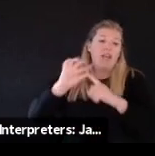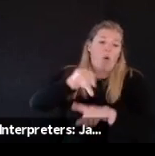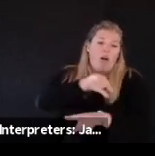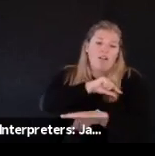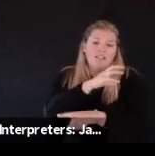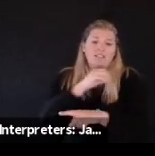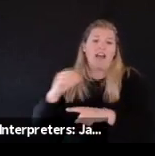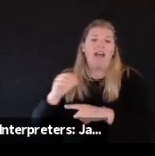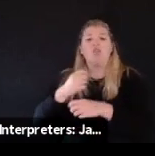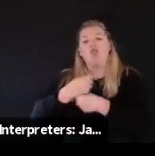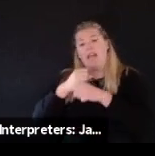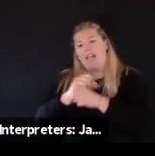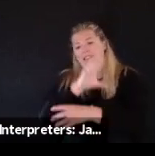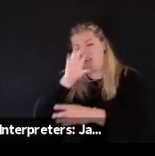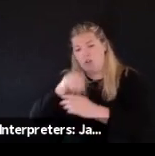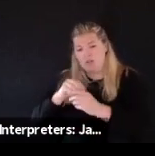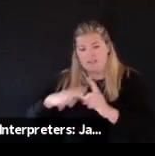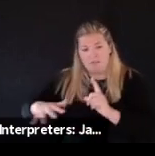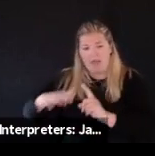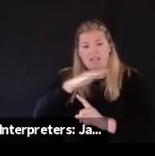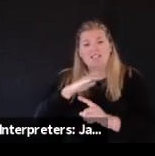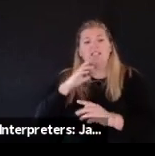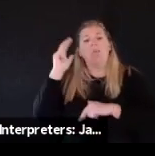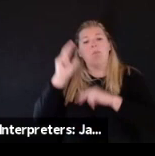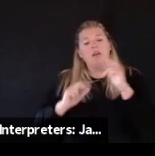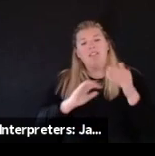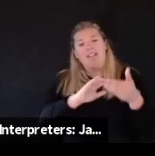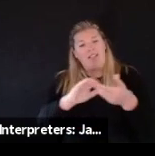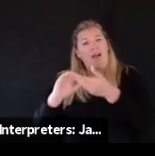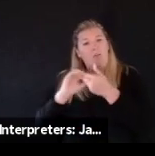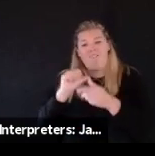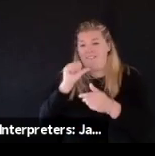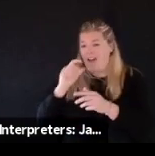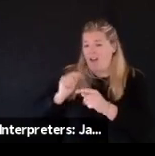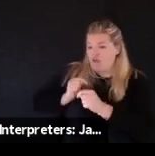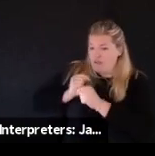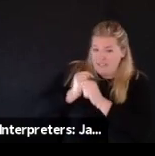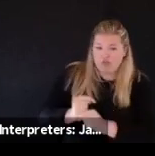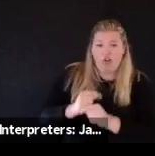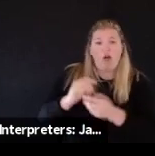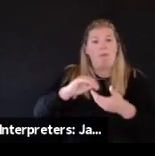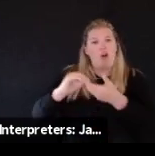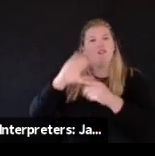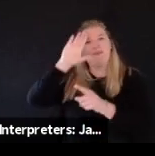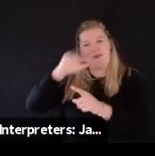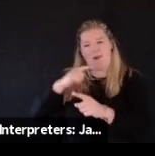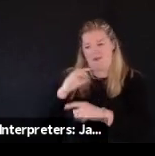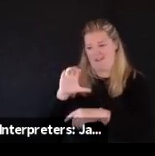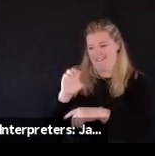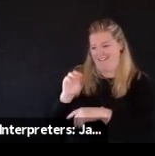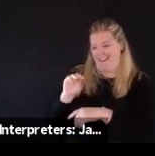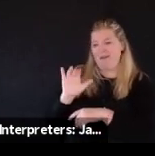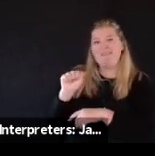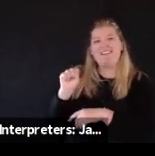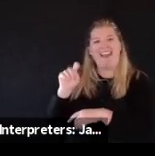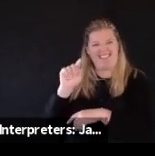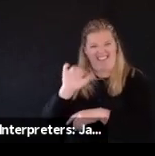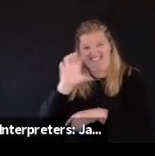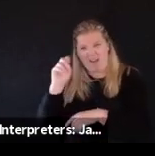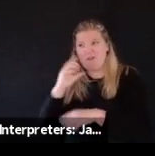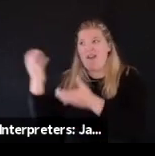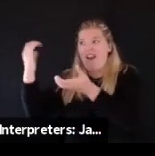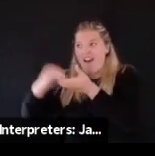non-traditional partnerships, as I mentioned, what we're doing right now with Comcast, with juvenile justice services,